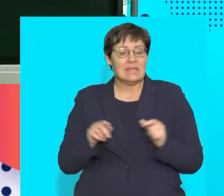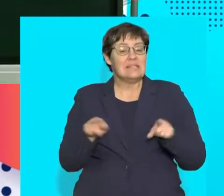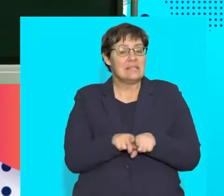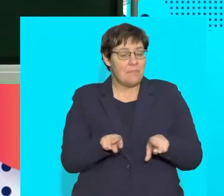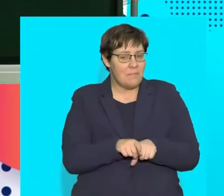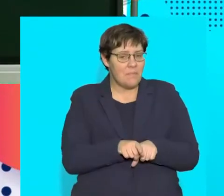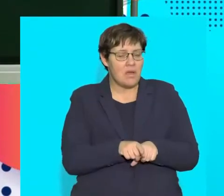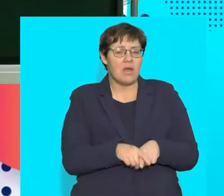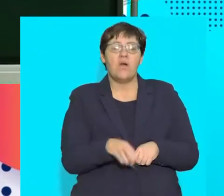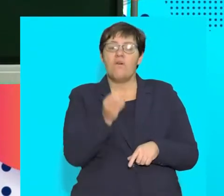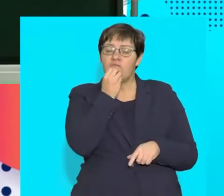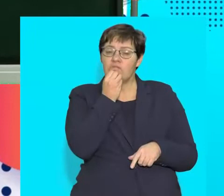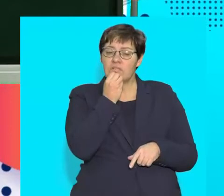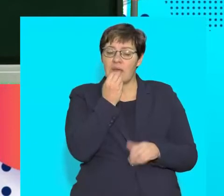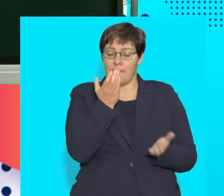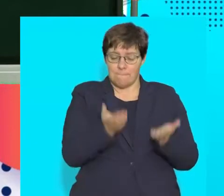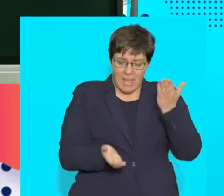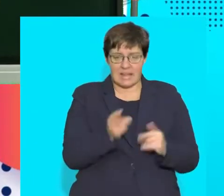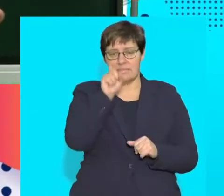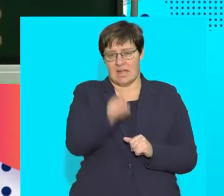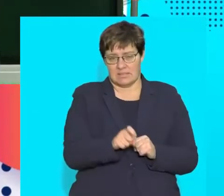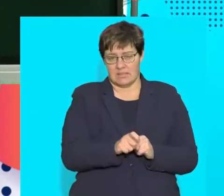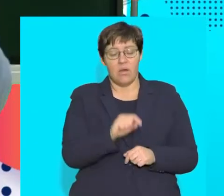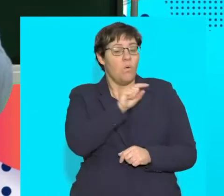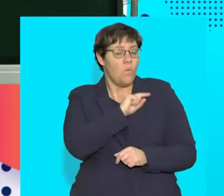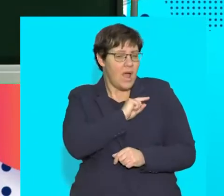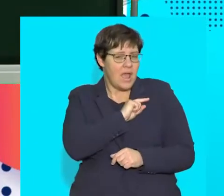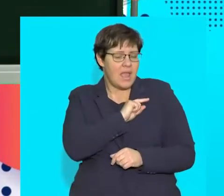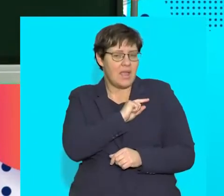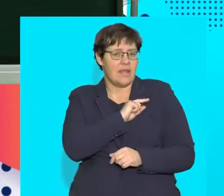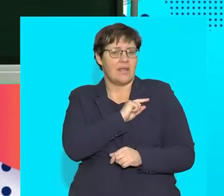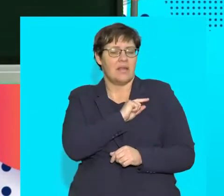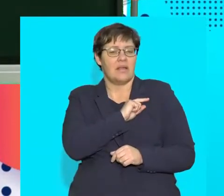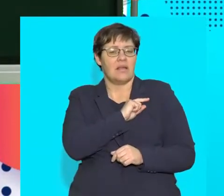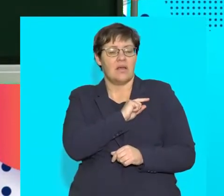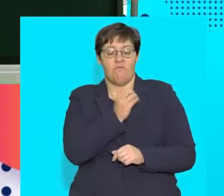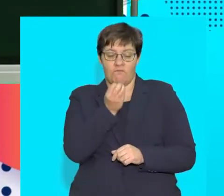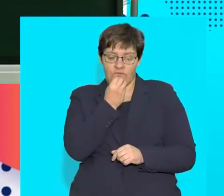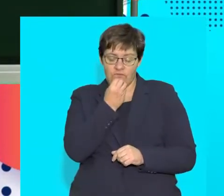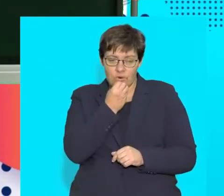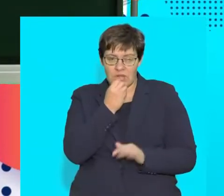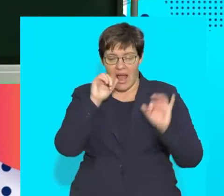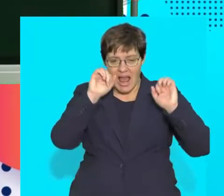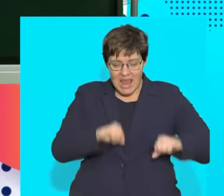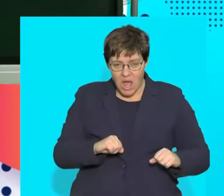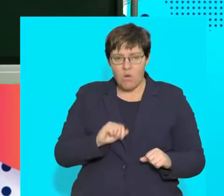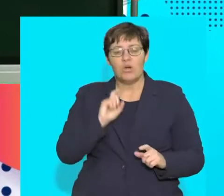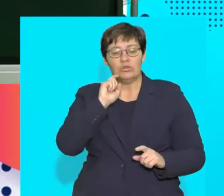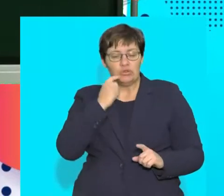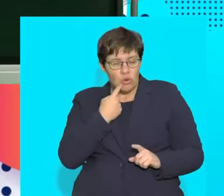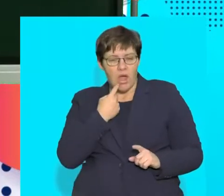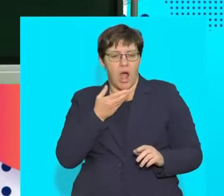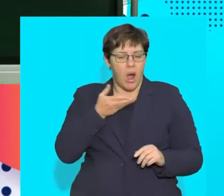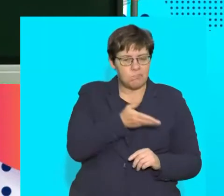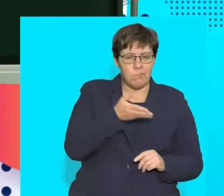our diet needs to be balanced so that we have a sustainable diet which allows us to have the major